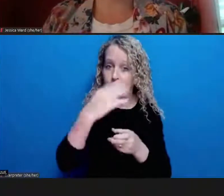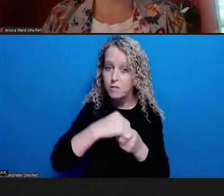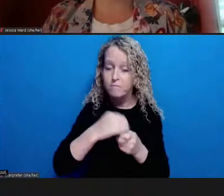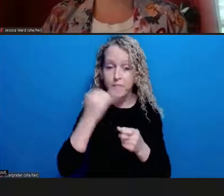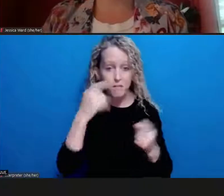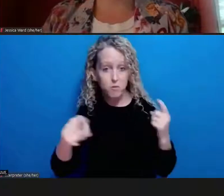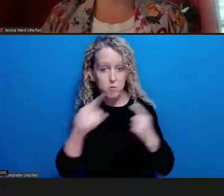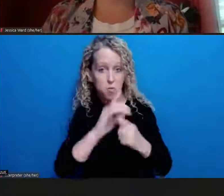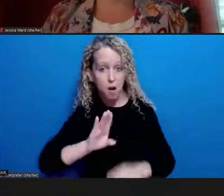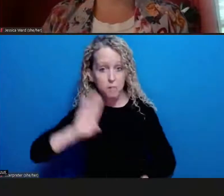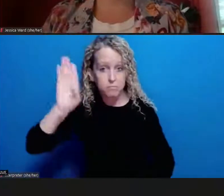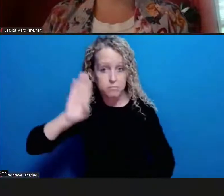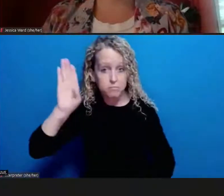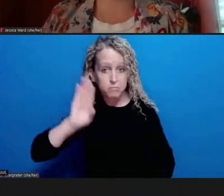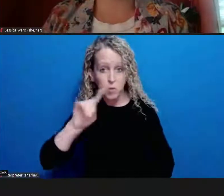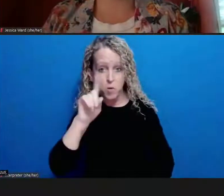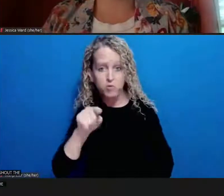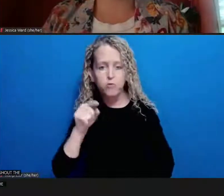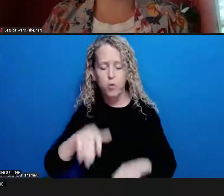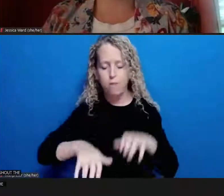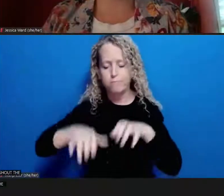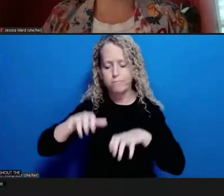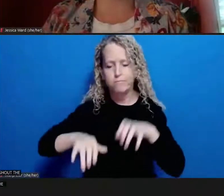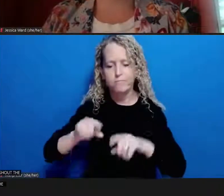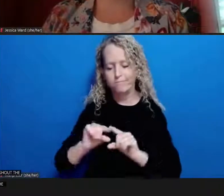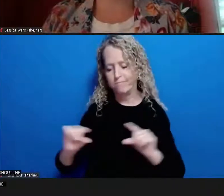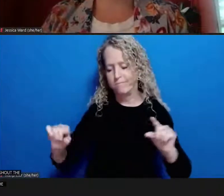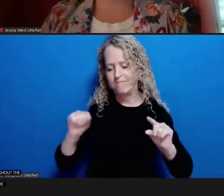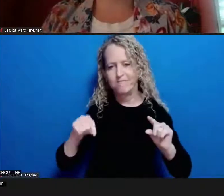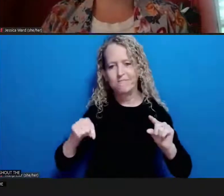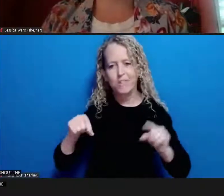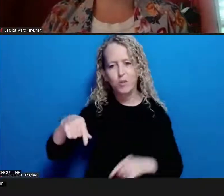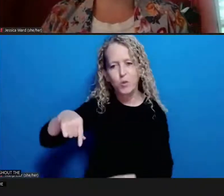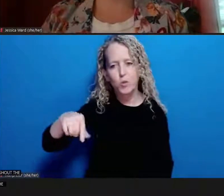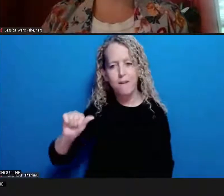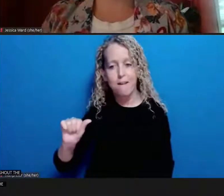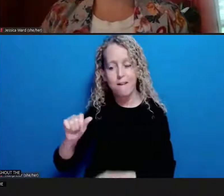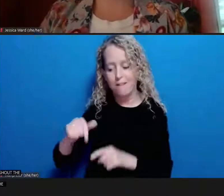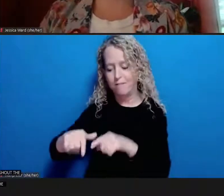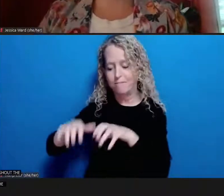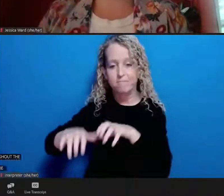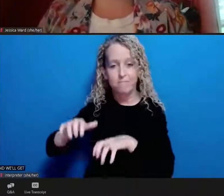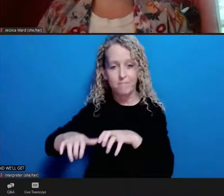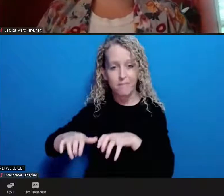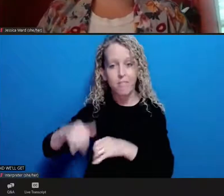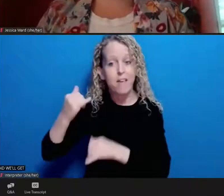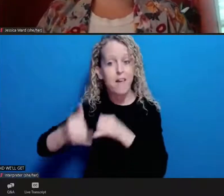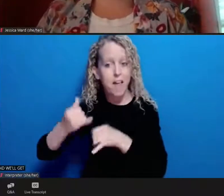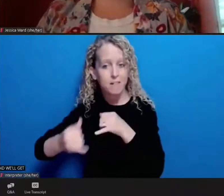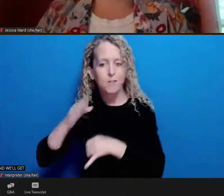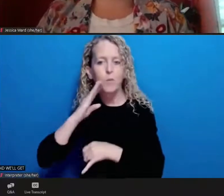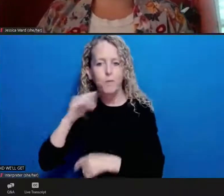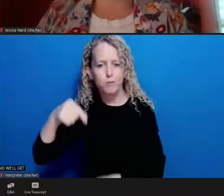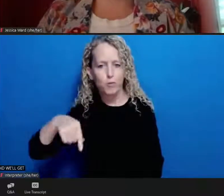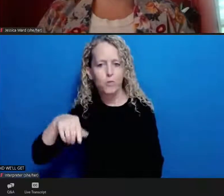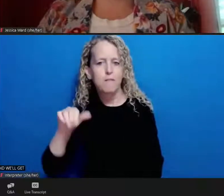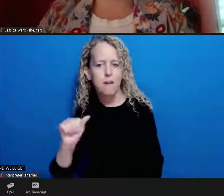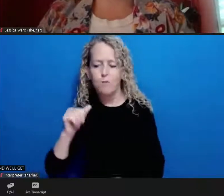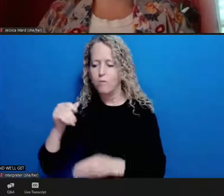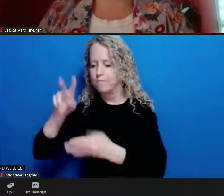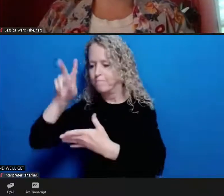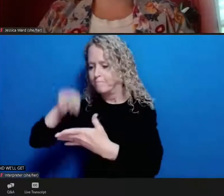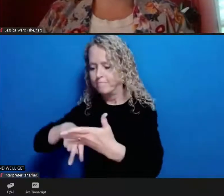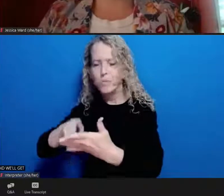presentations, please type them into the Q&A box and we'll get to them at the end of the session during our Q&A portion.